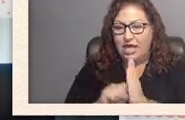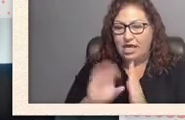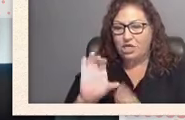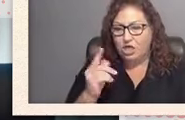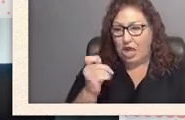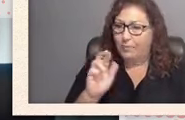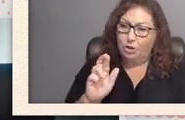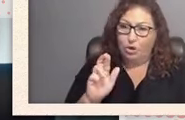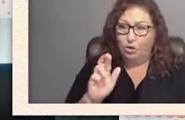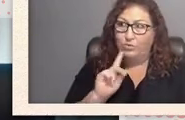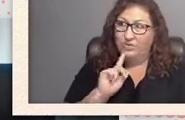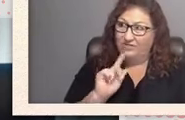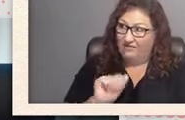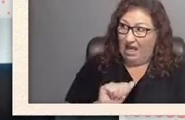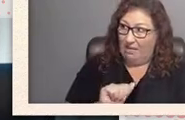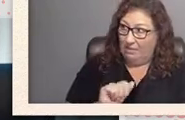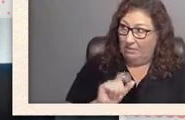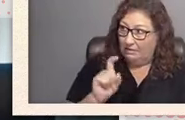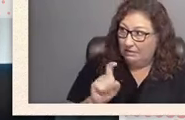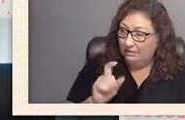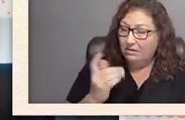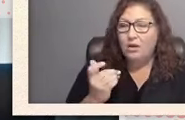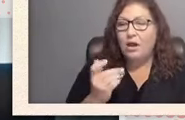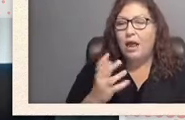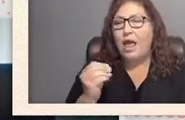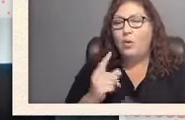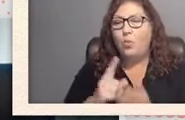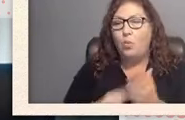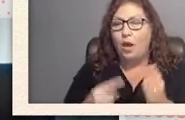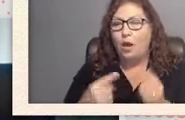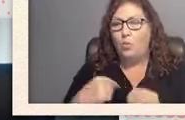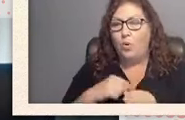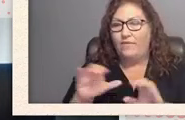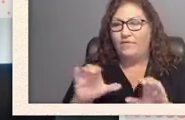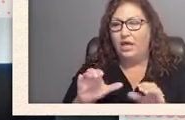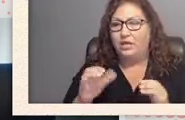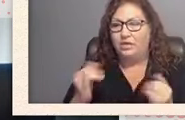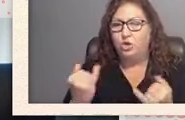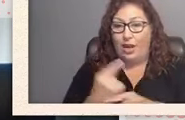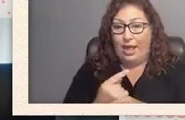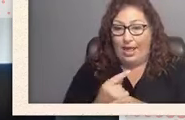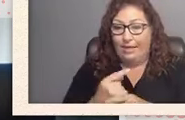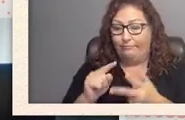And here's what we have done to date.